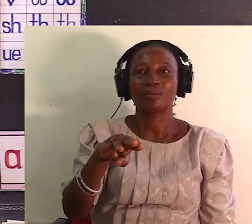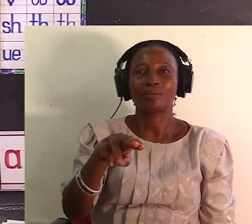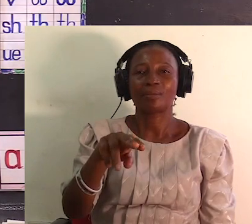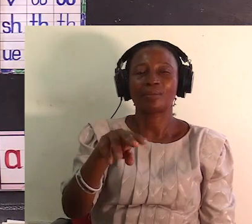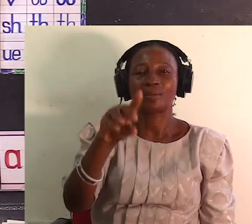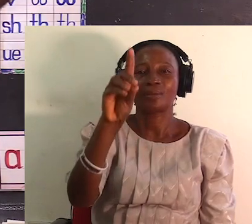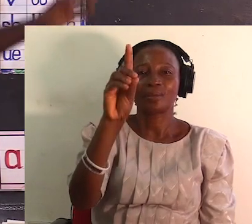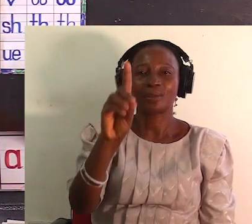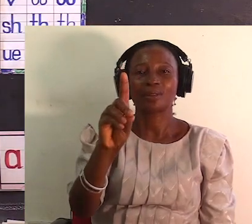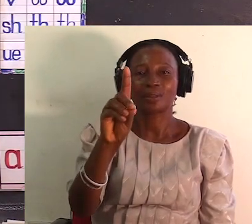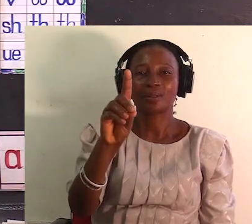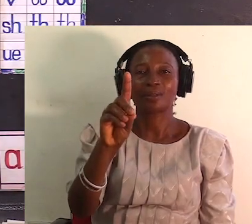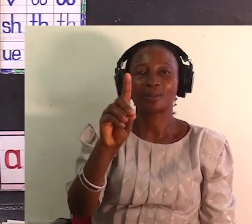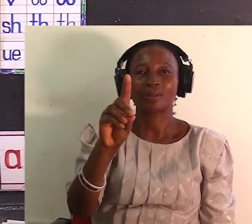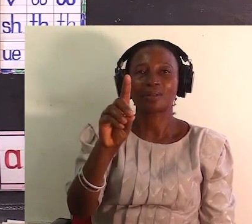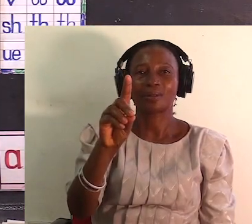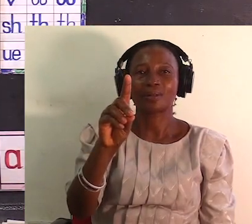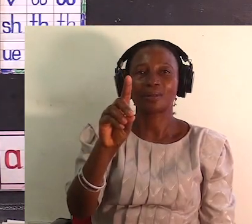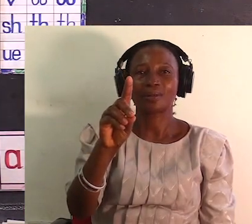We've done D.